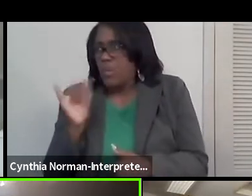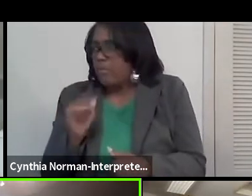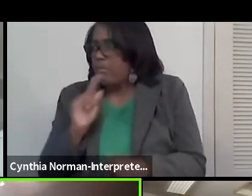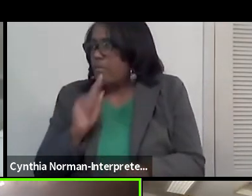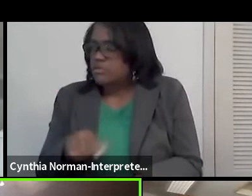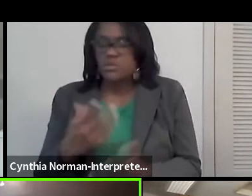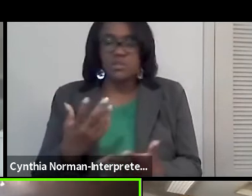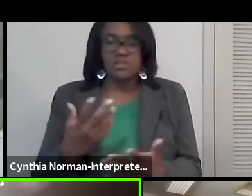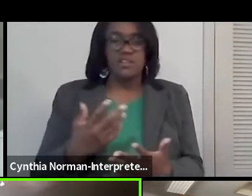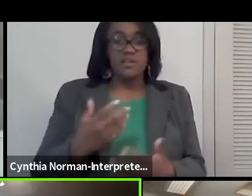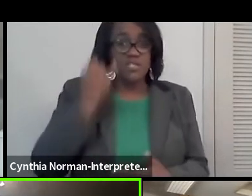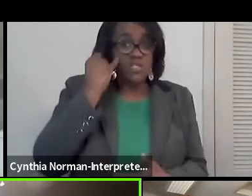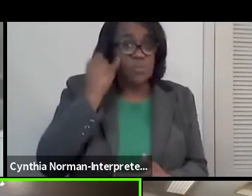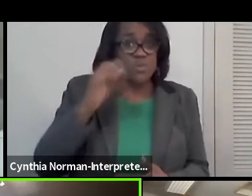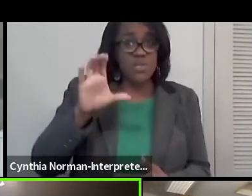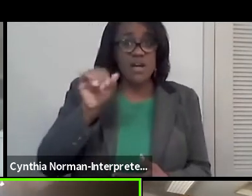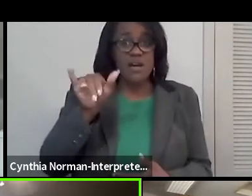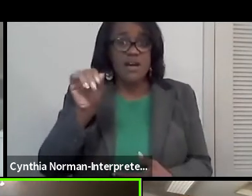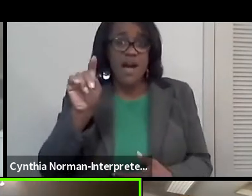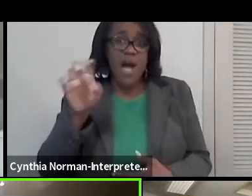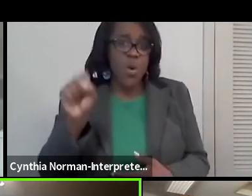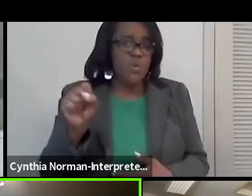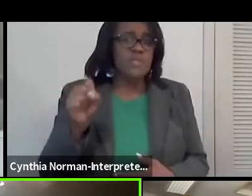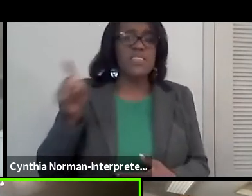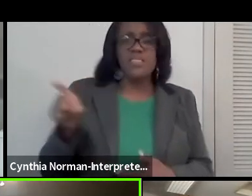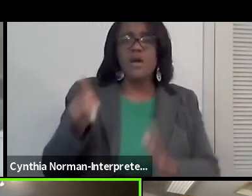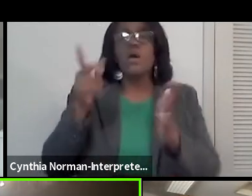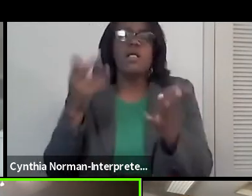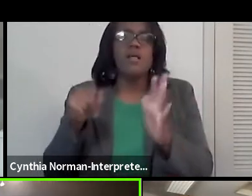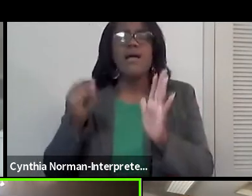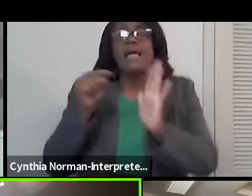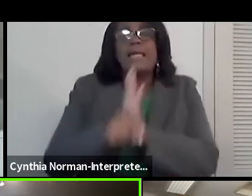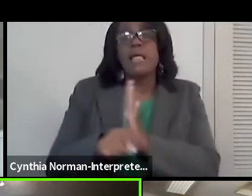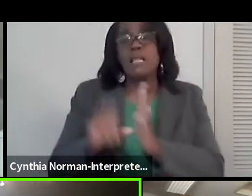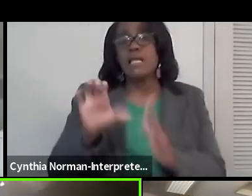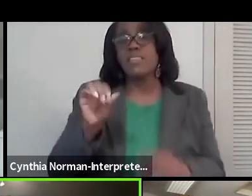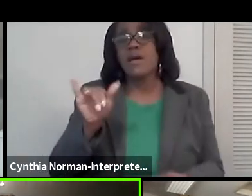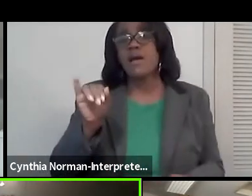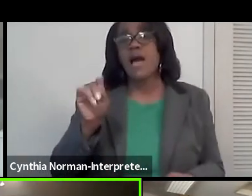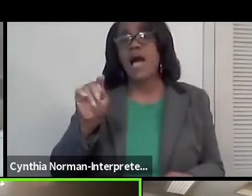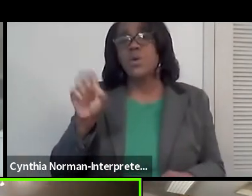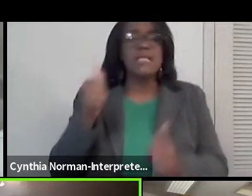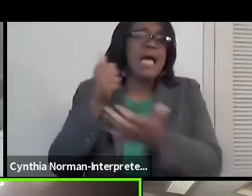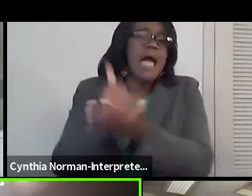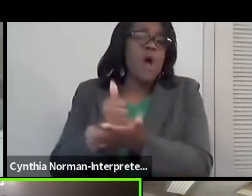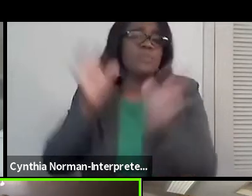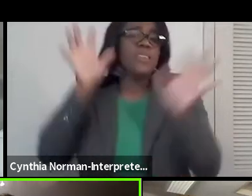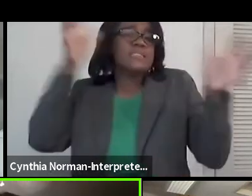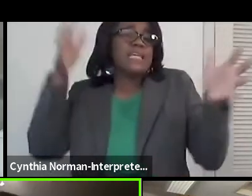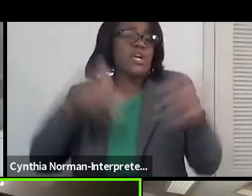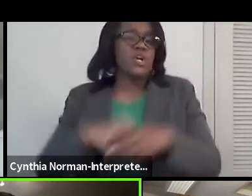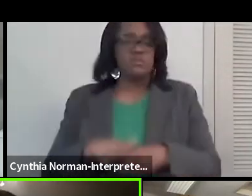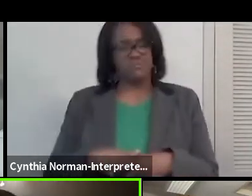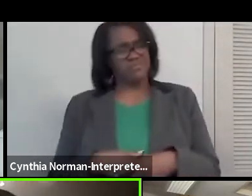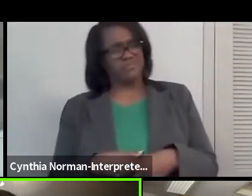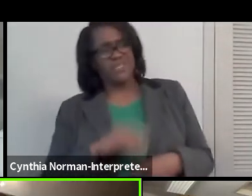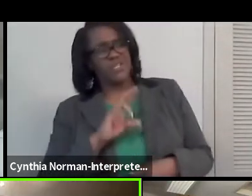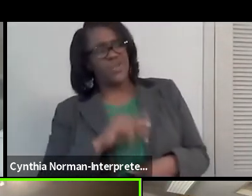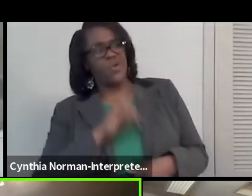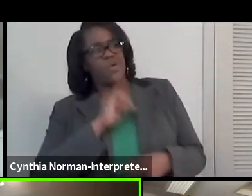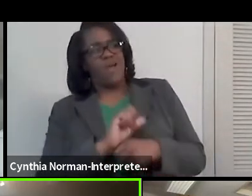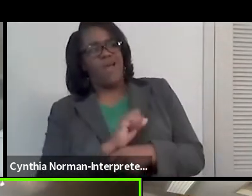like, oh, well, you know, coyotes, killing them, you know, helps the deer populations. Well, then you can say, no, it actually